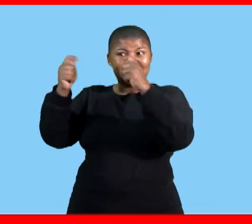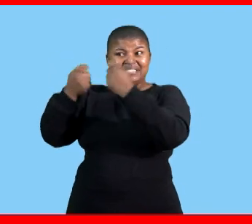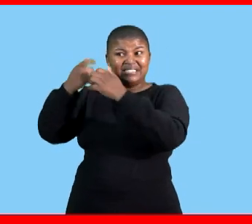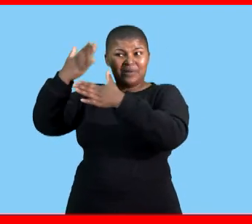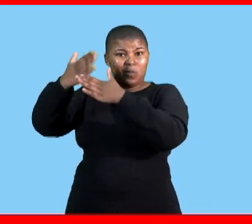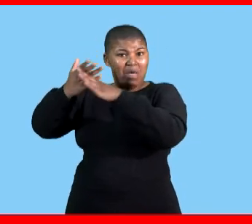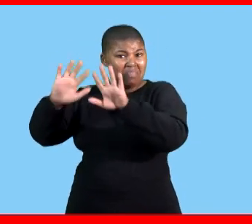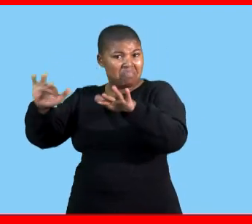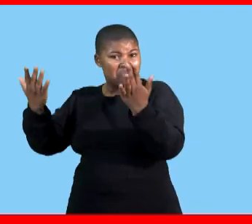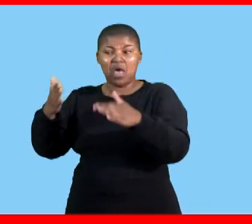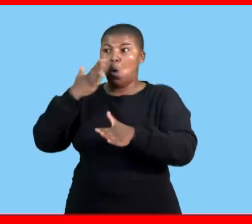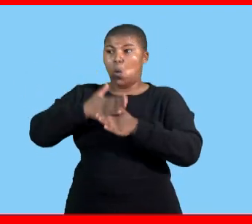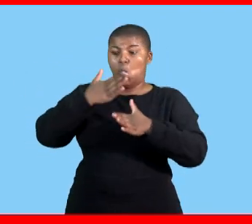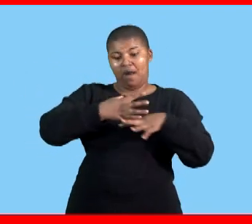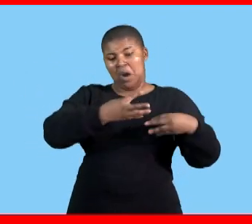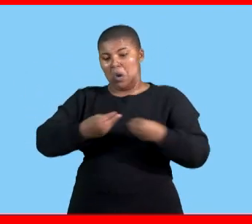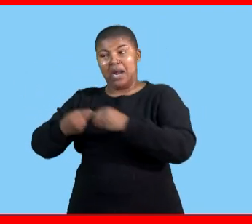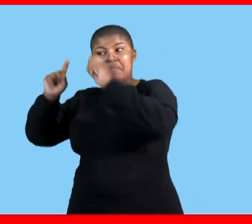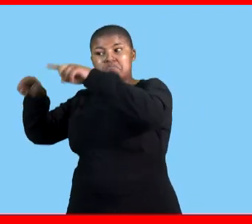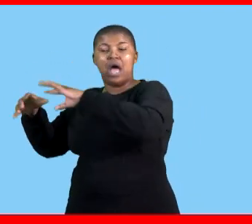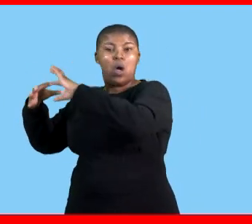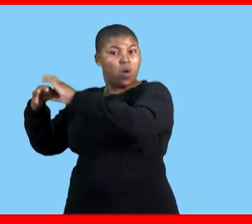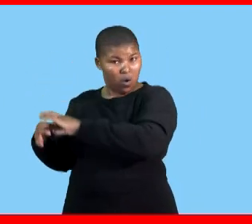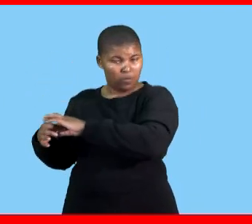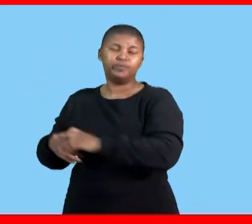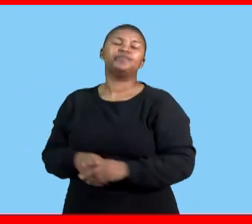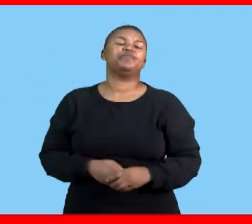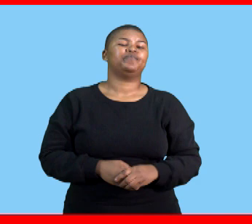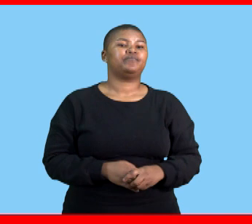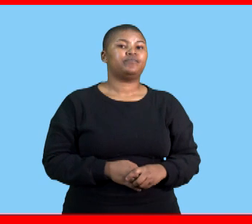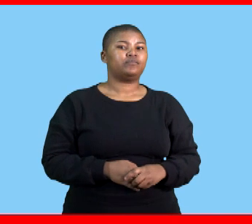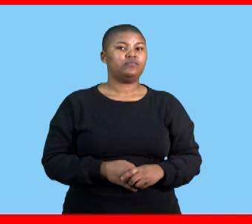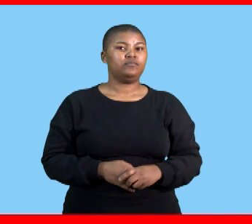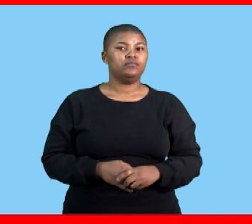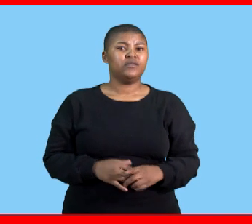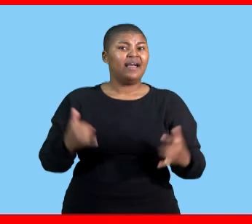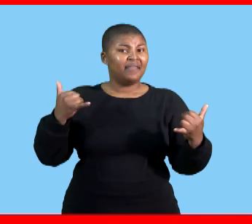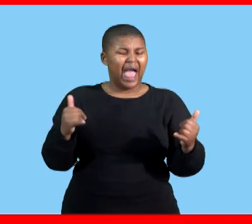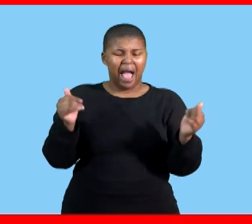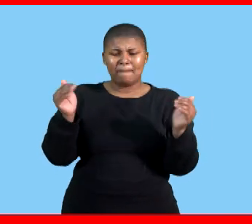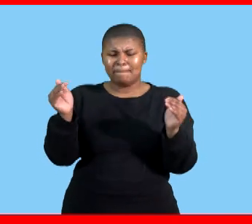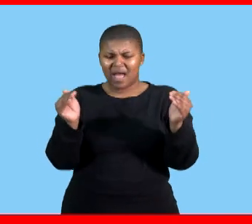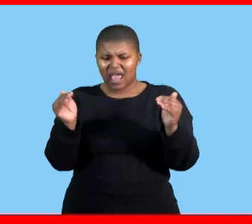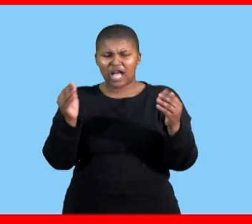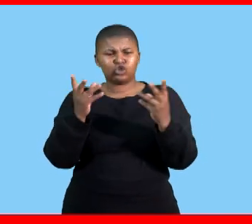and taking work home. Now, how is it that we can then manage the causes of